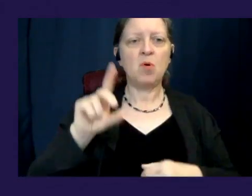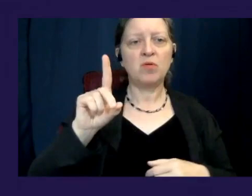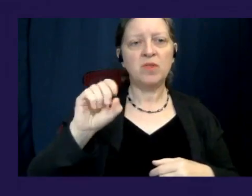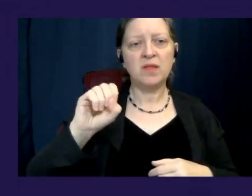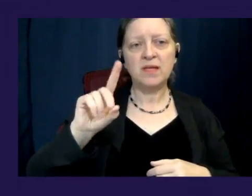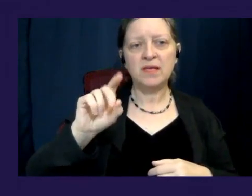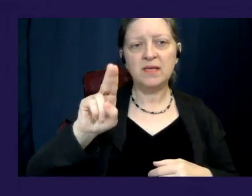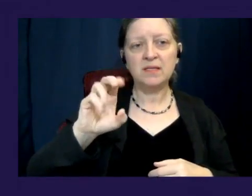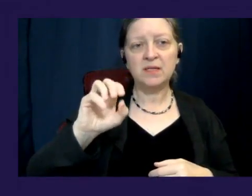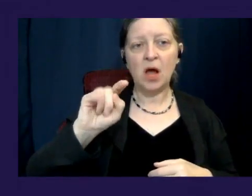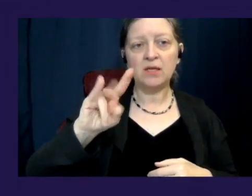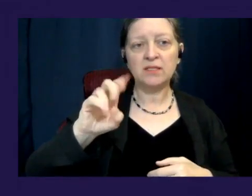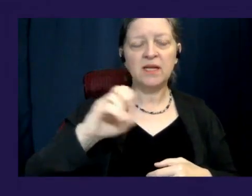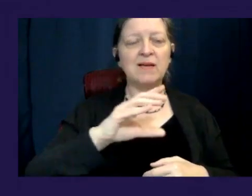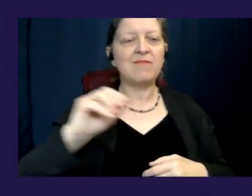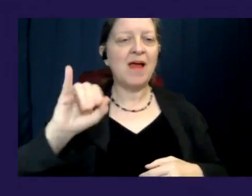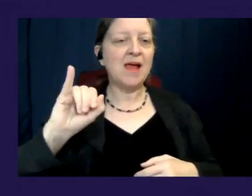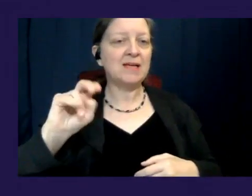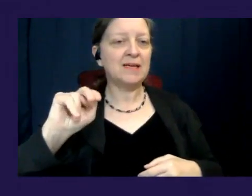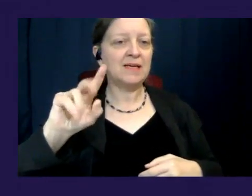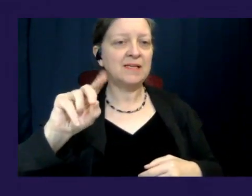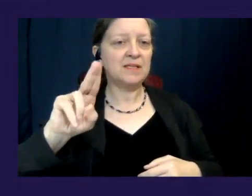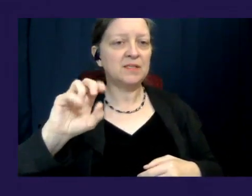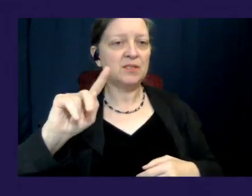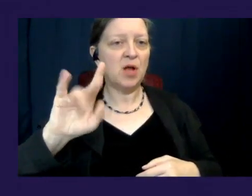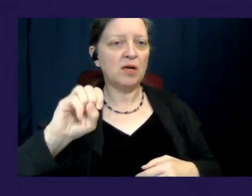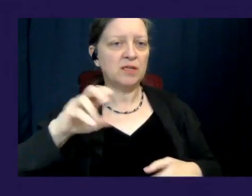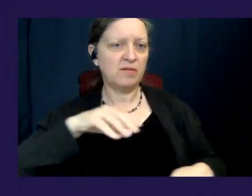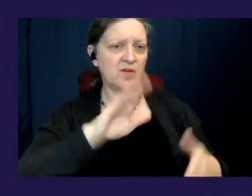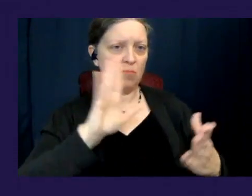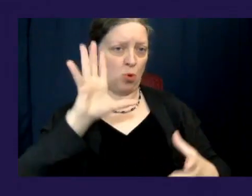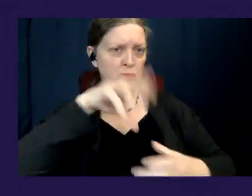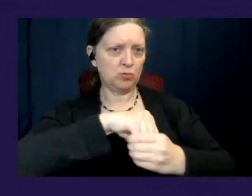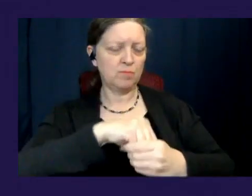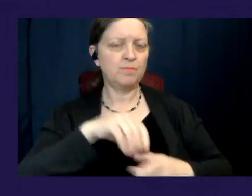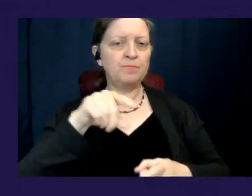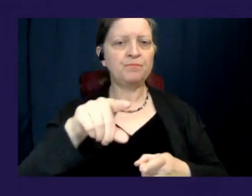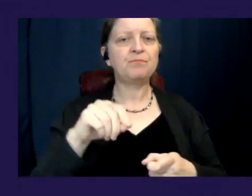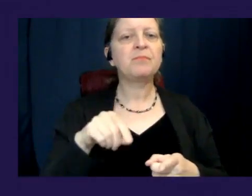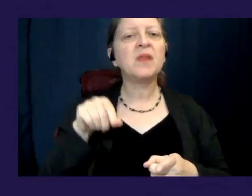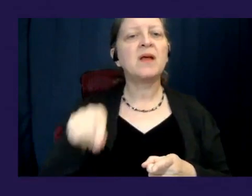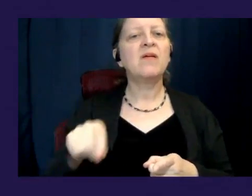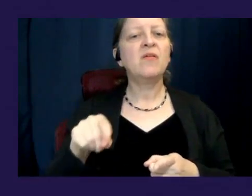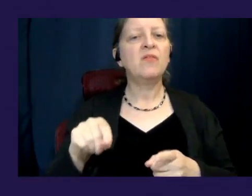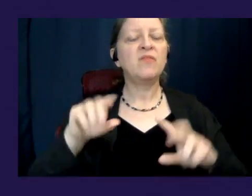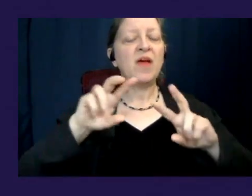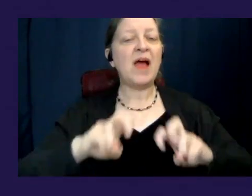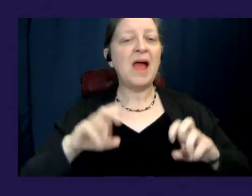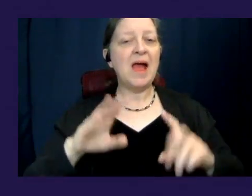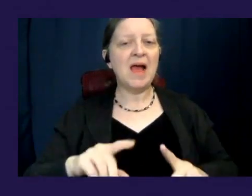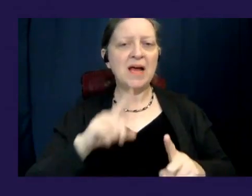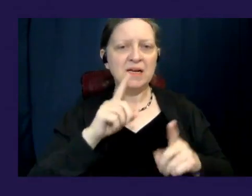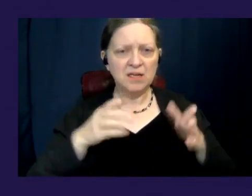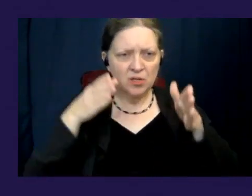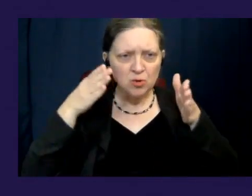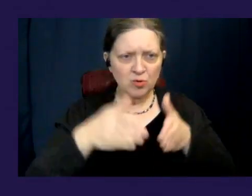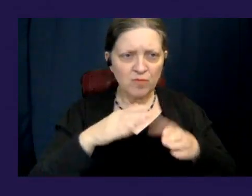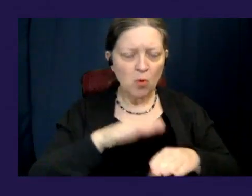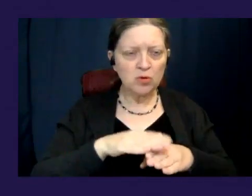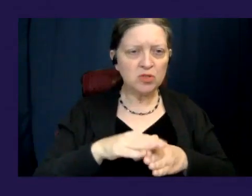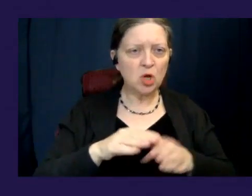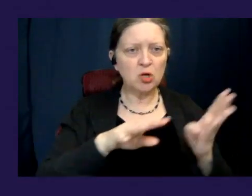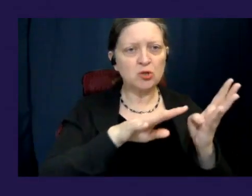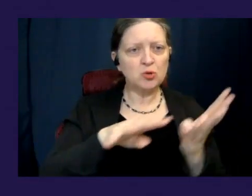the analysts are really isolated to like data sources, what we call streams, and then they're pulling that data, looking